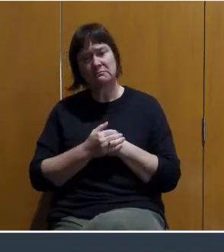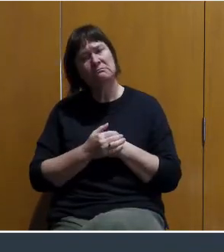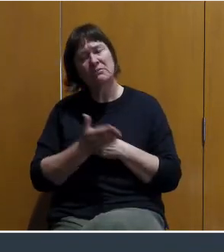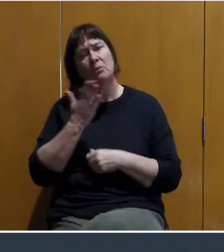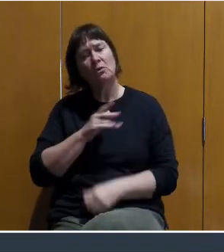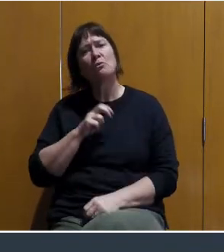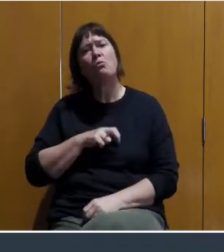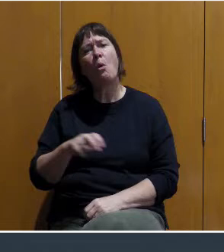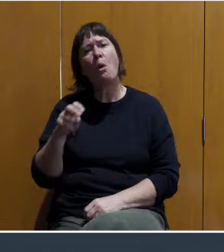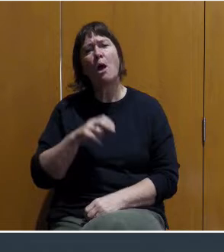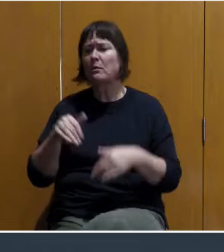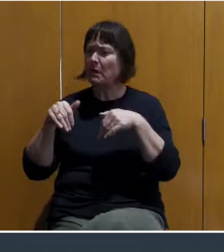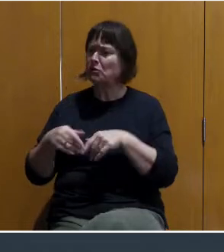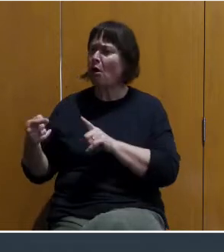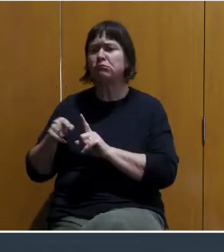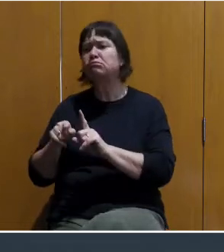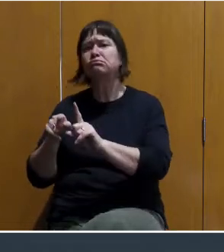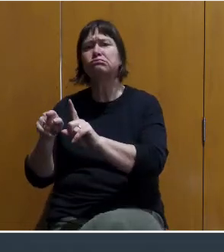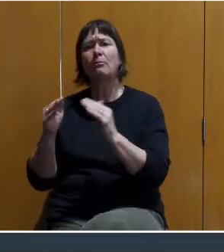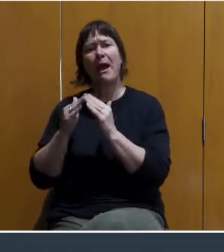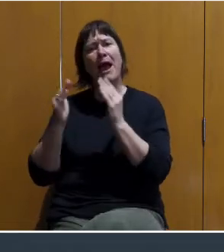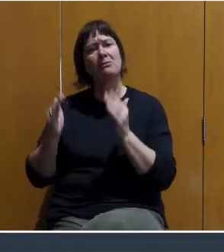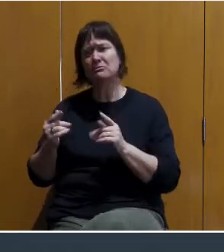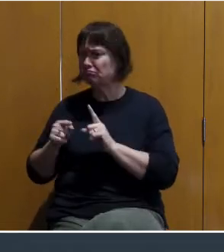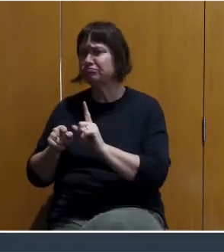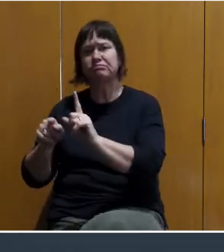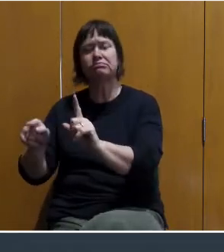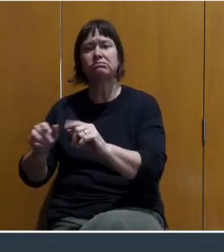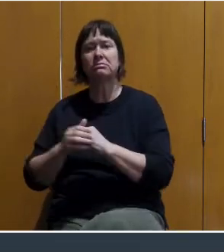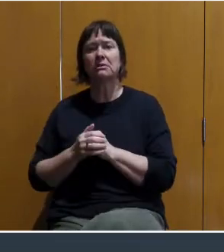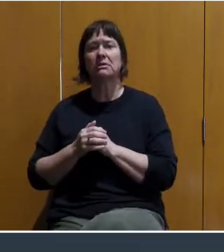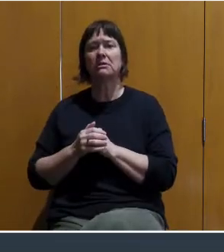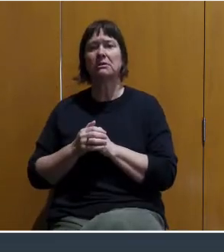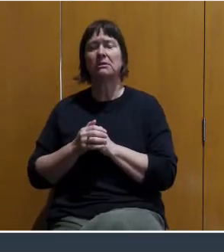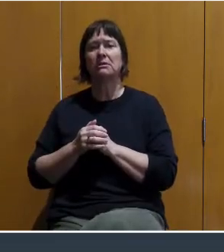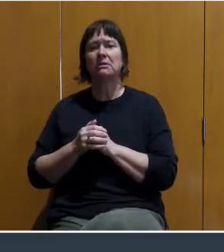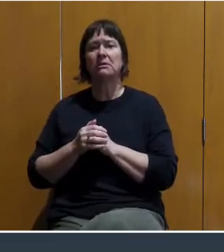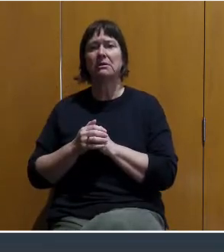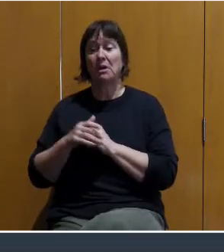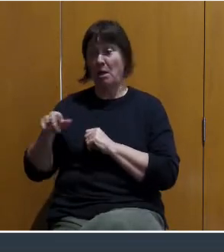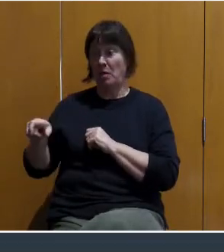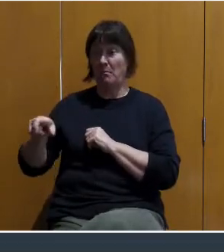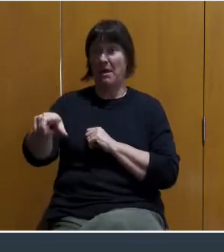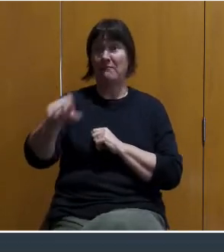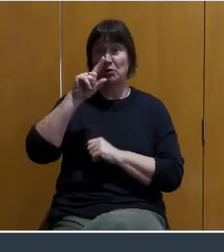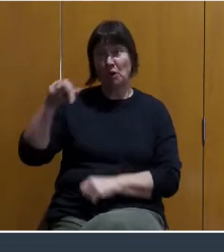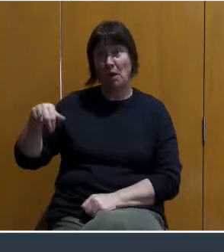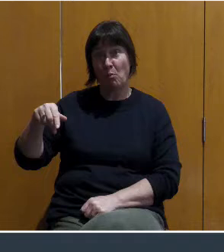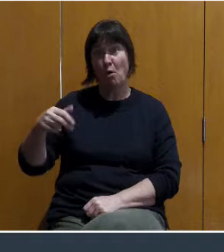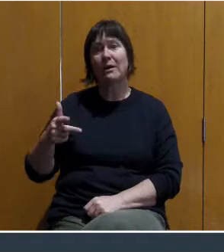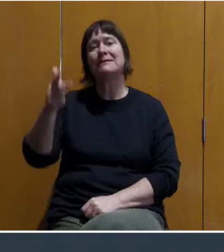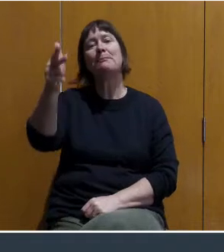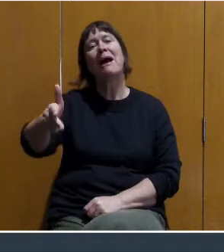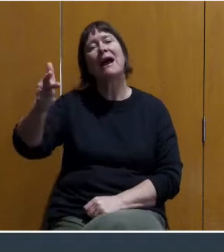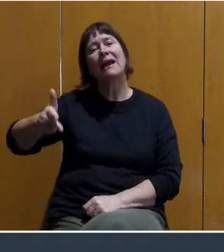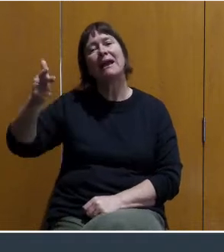as I can directly from where I live. And where I live, we can't walk down the pavement, because it's a parking lot for